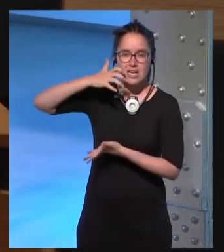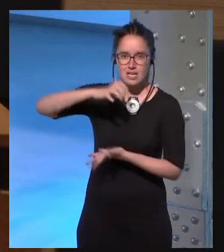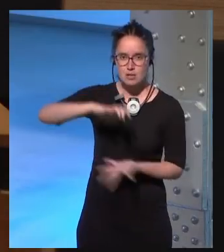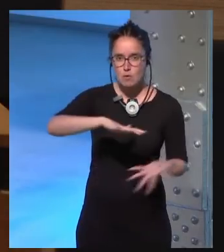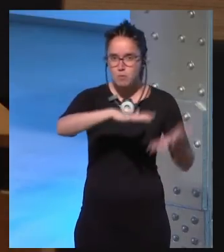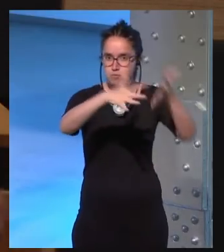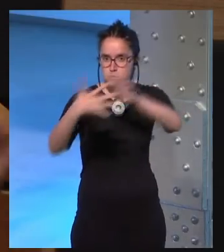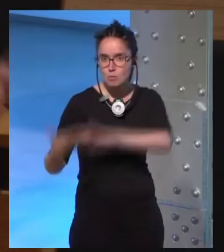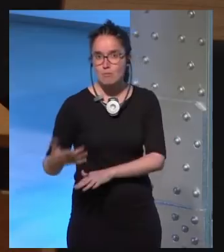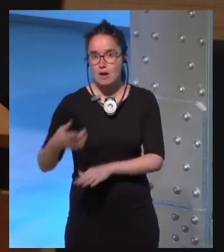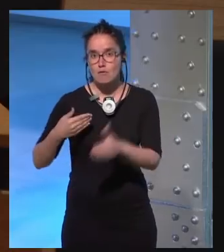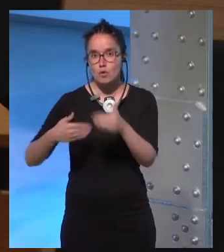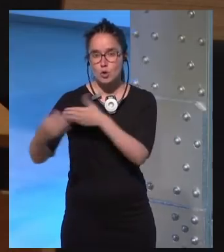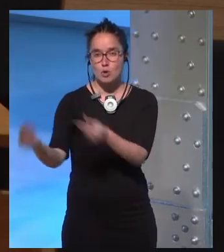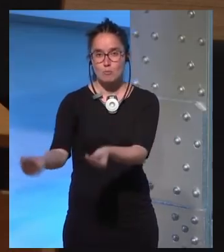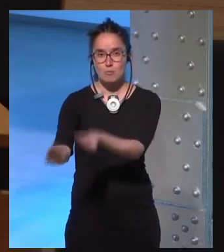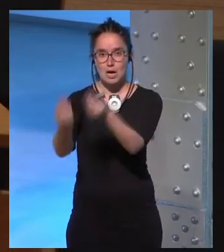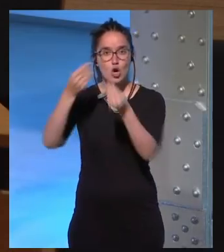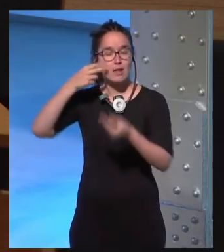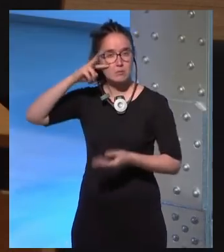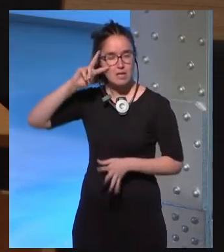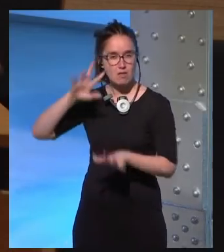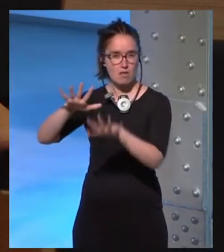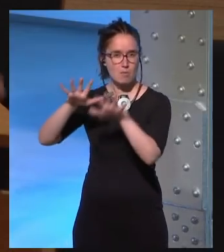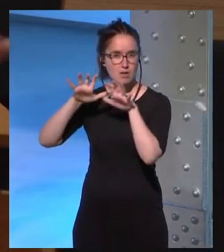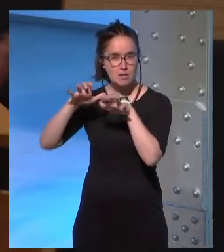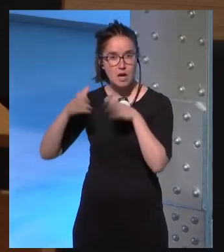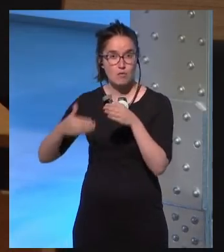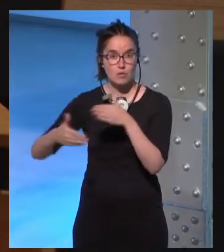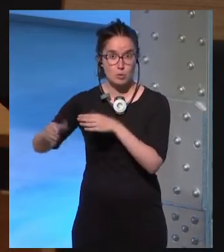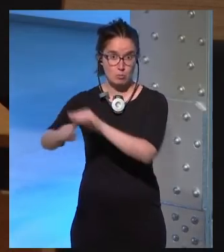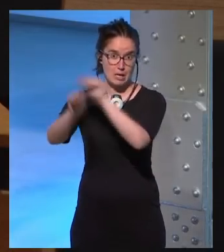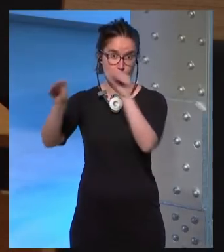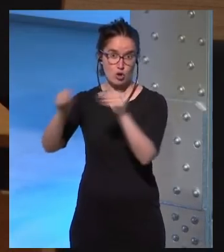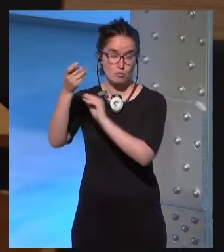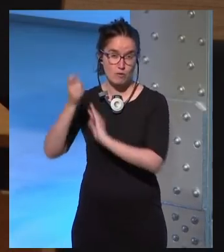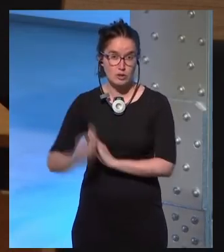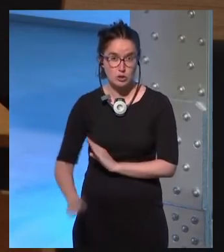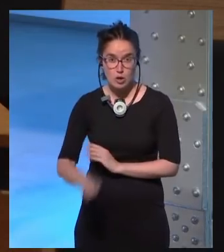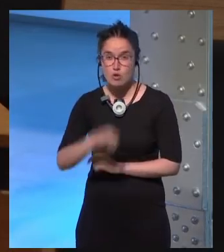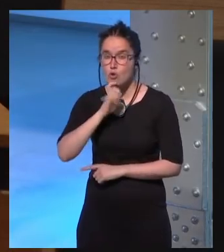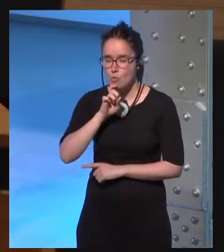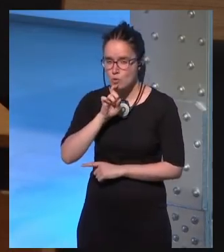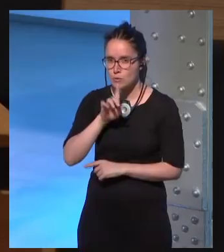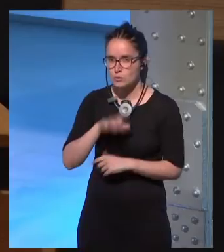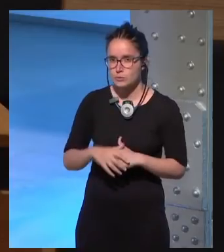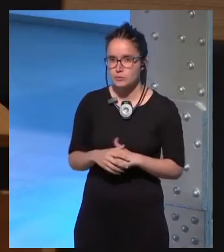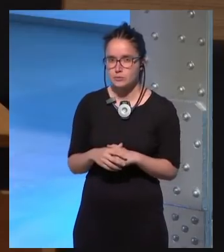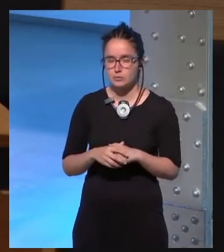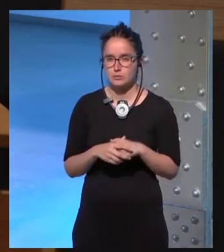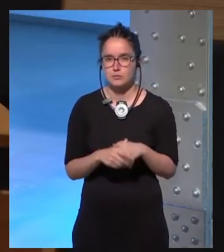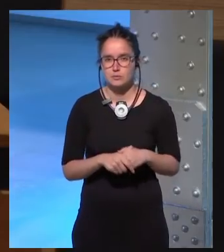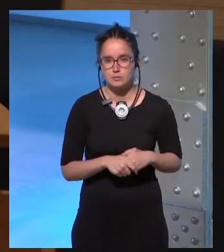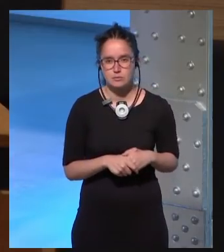this geekiness factor to improve their learning experience and train better professionals?